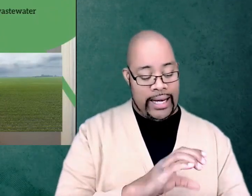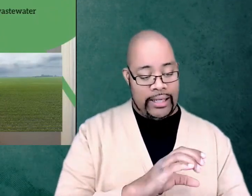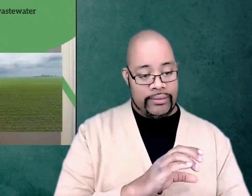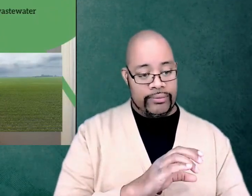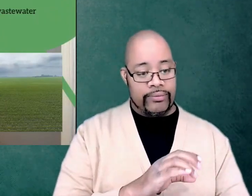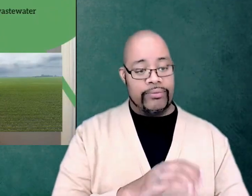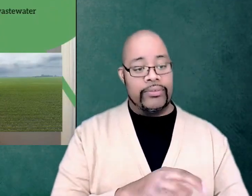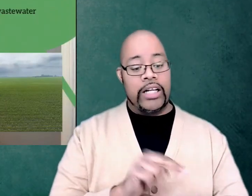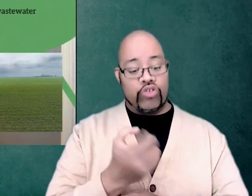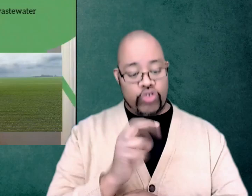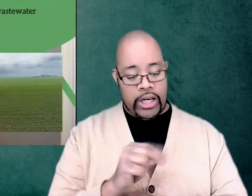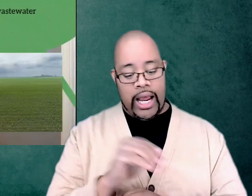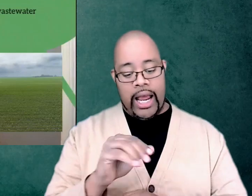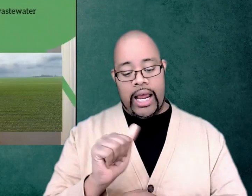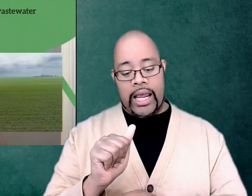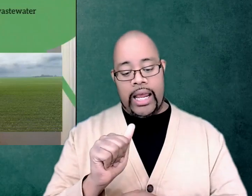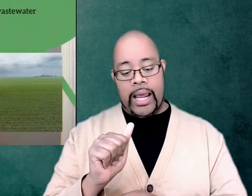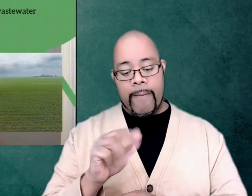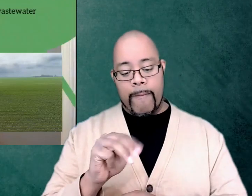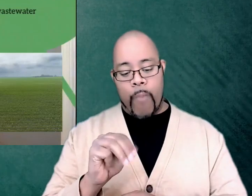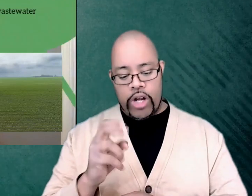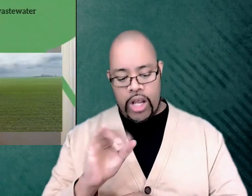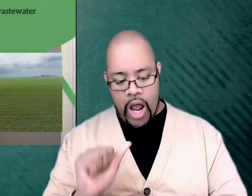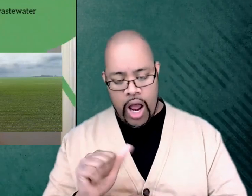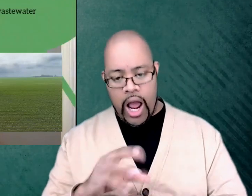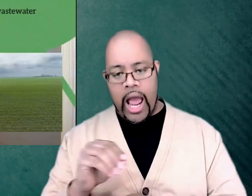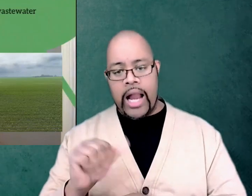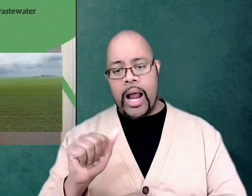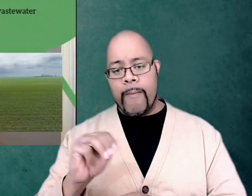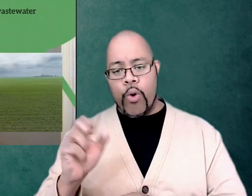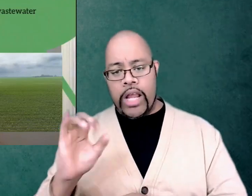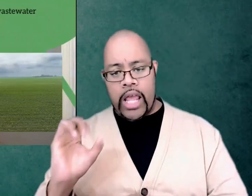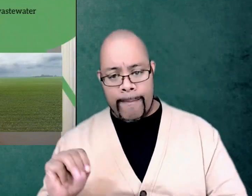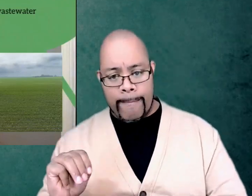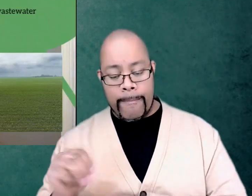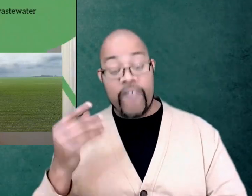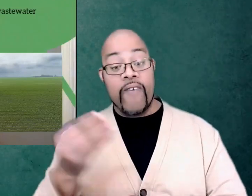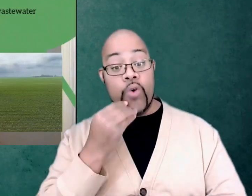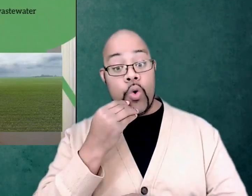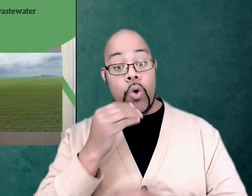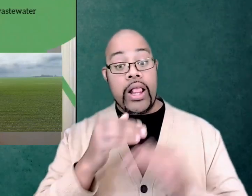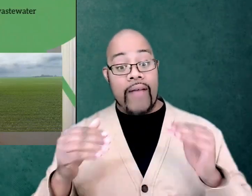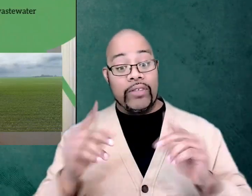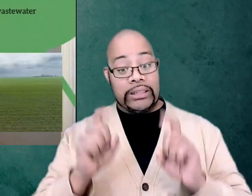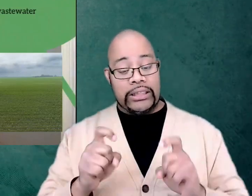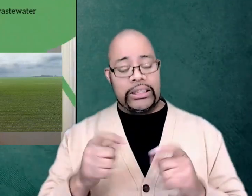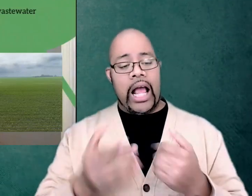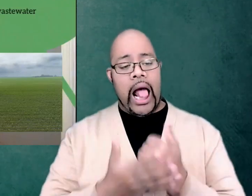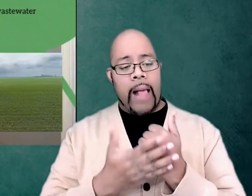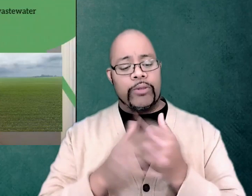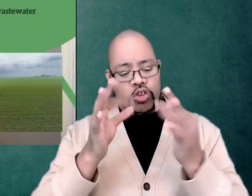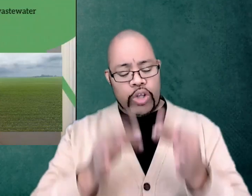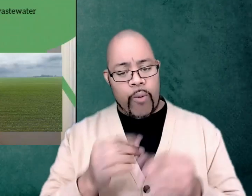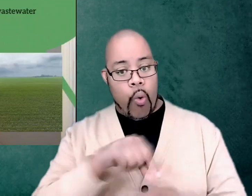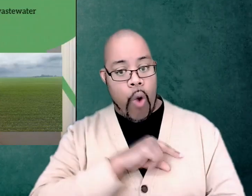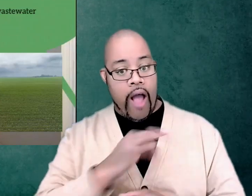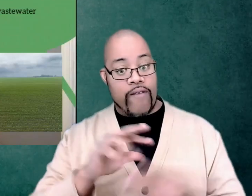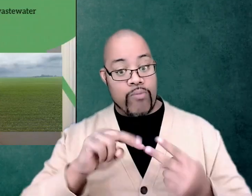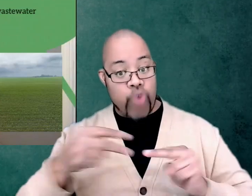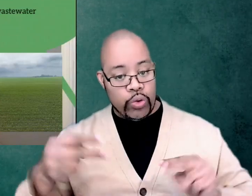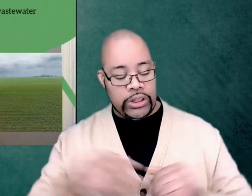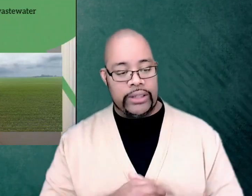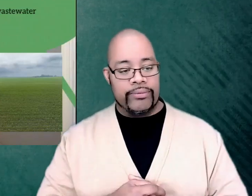nitrogen, nitrogen in ammonia, and ammonium. So in the food industry, for example, nitrogen testing helps determine the quality of